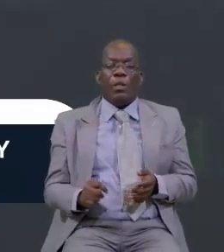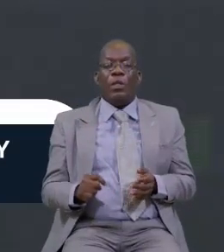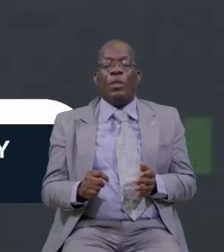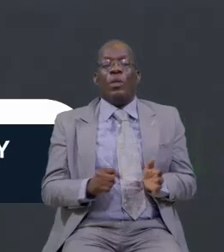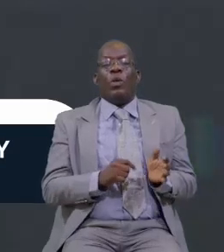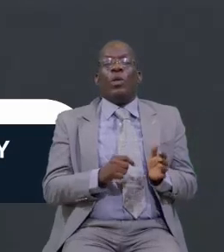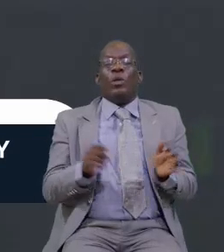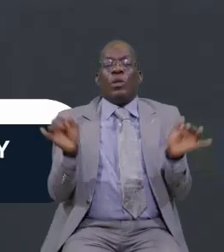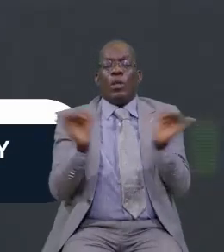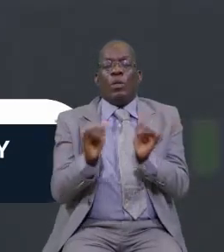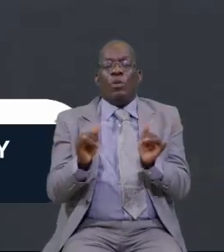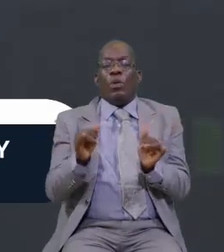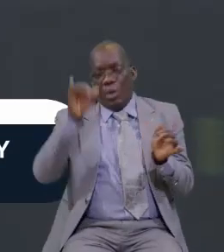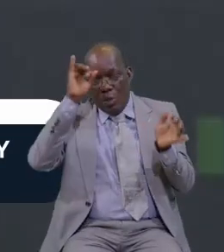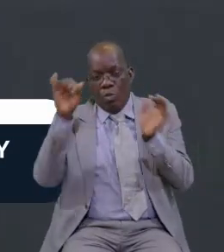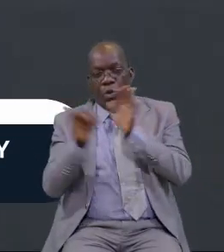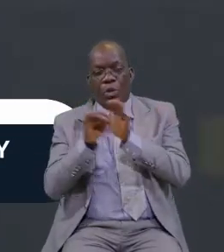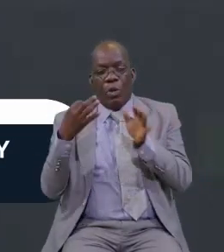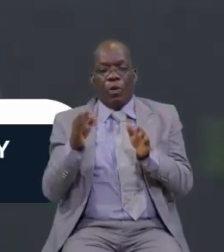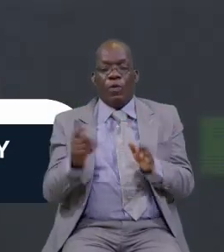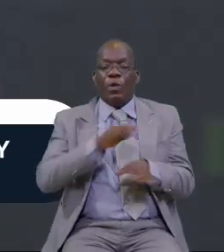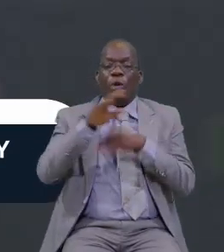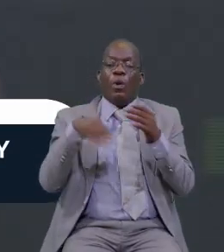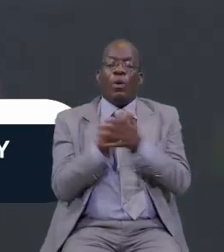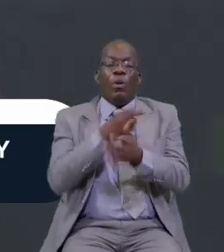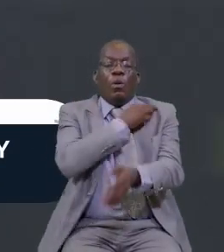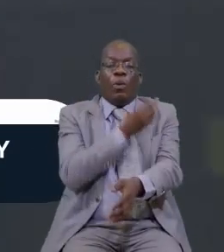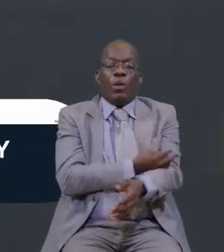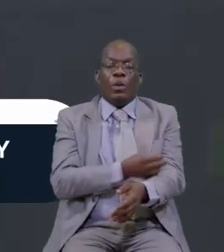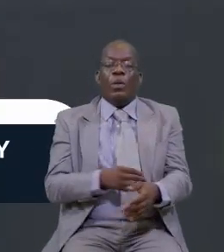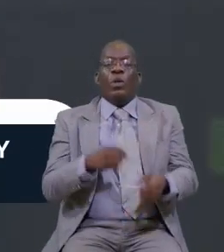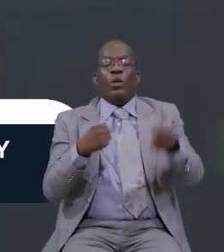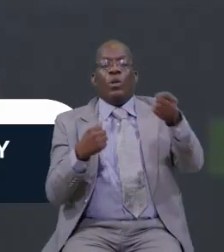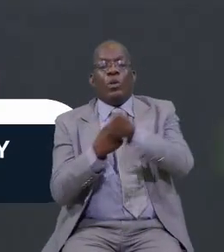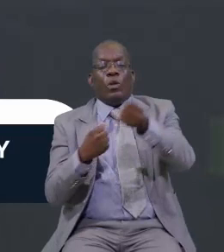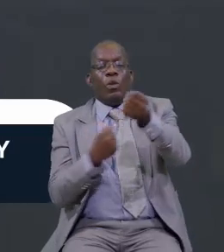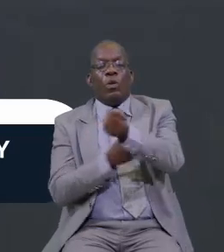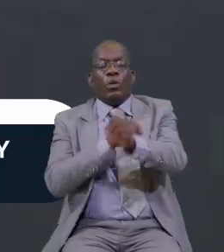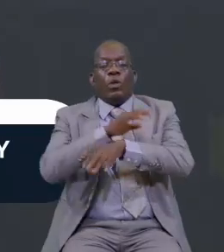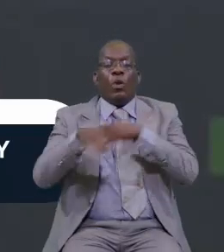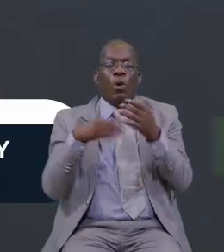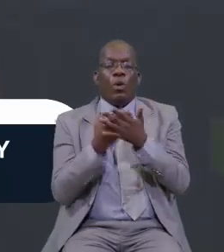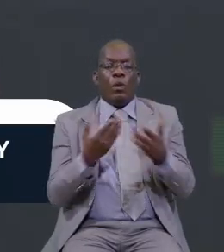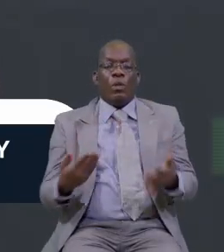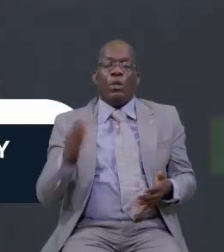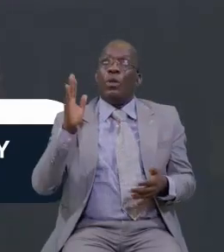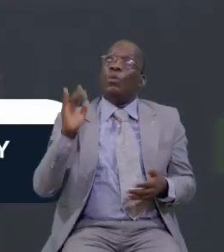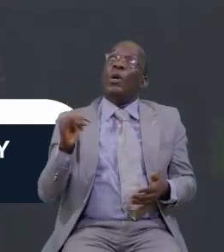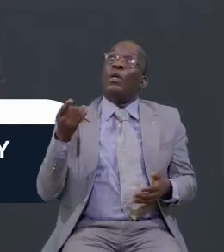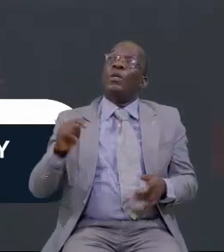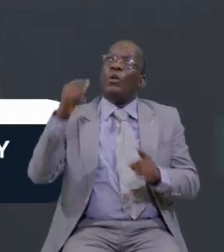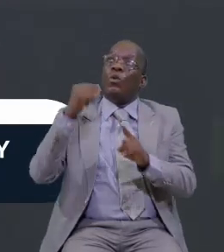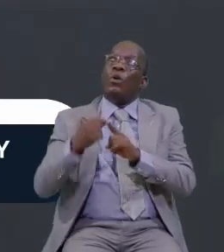Almighty God, is now upholding all things by the word of his power.